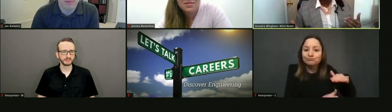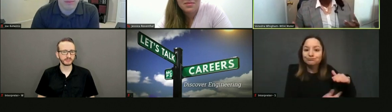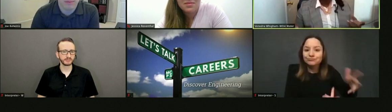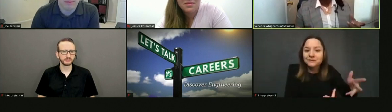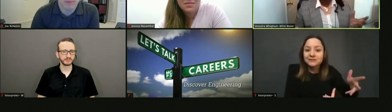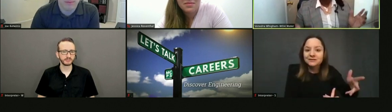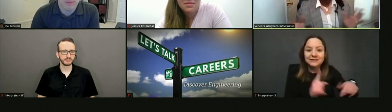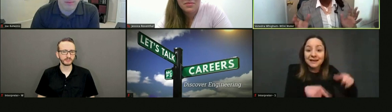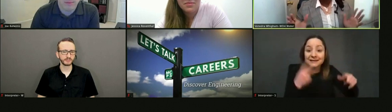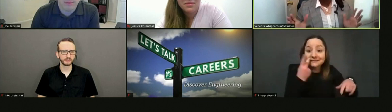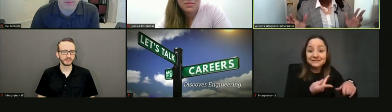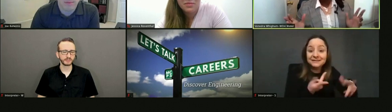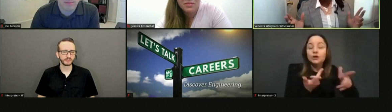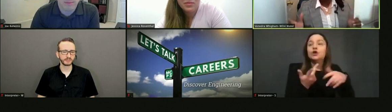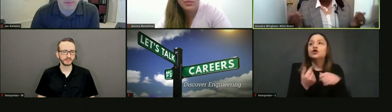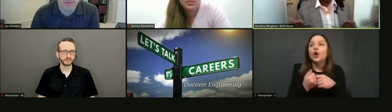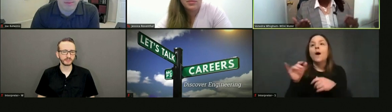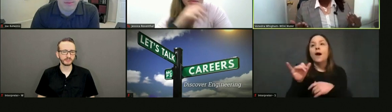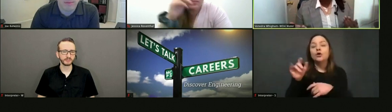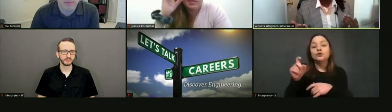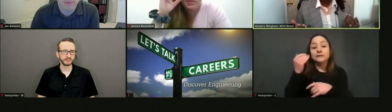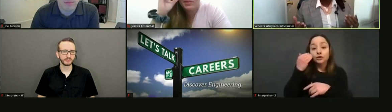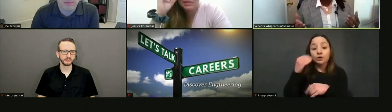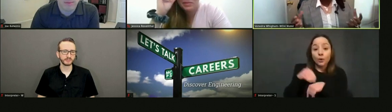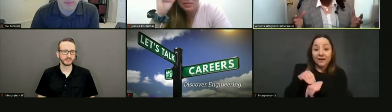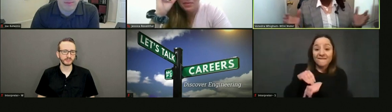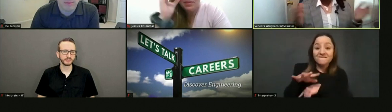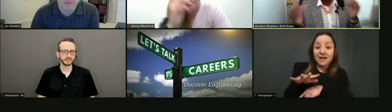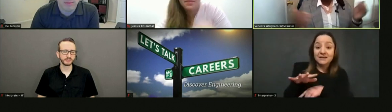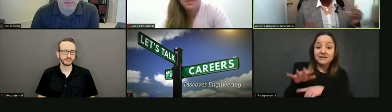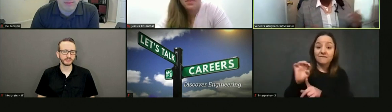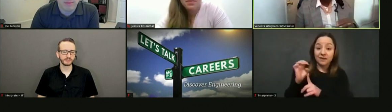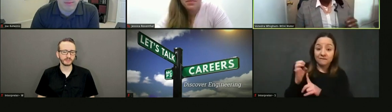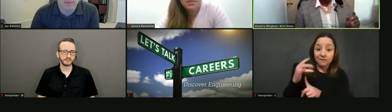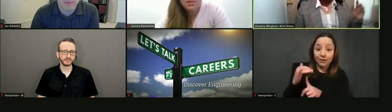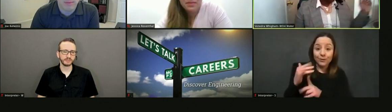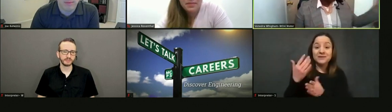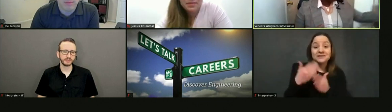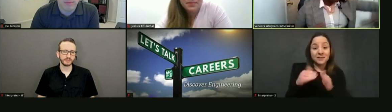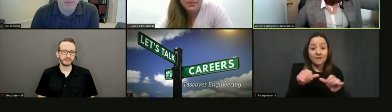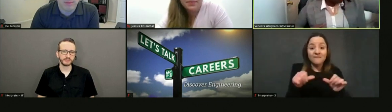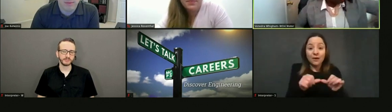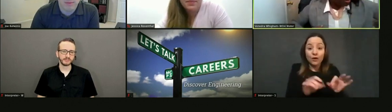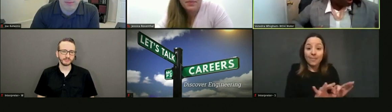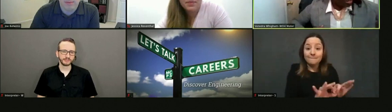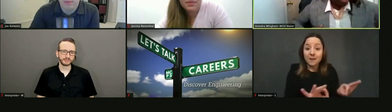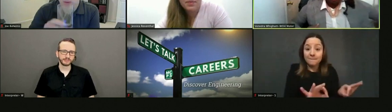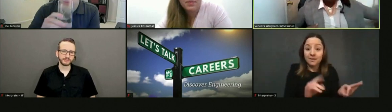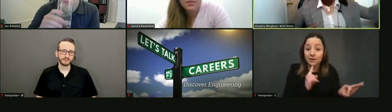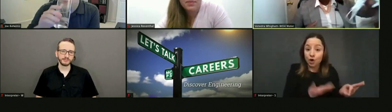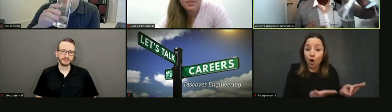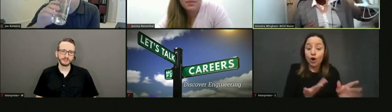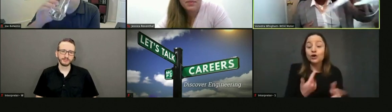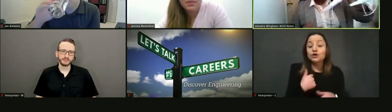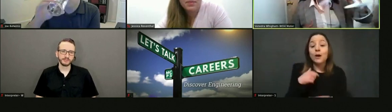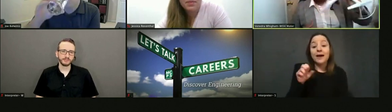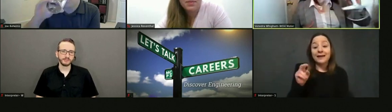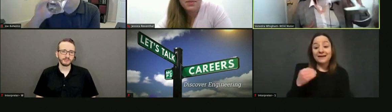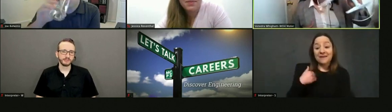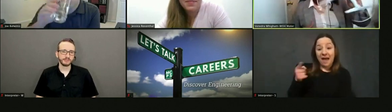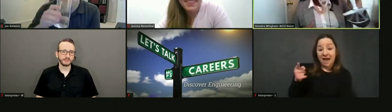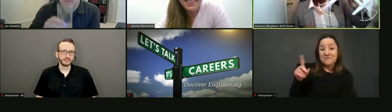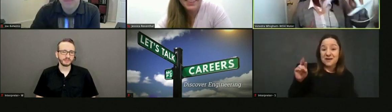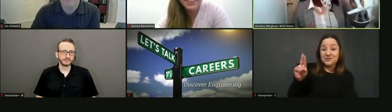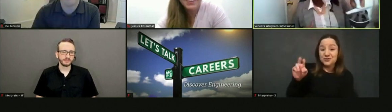know what the effects of the environment are doing in some of the areas that my pipelines are. So, like, I even have my little drone